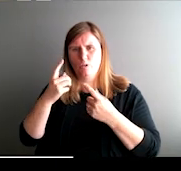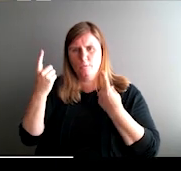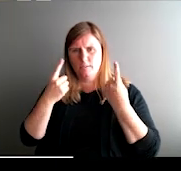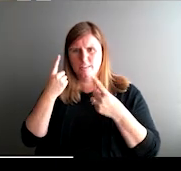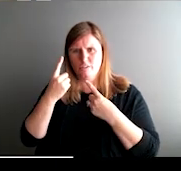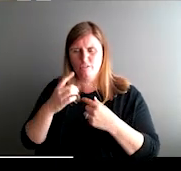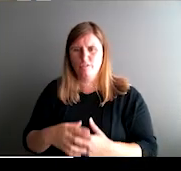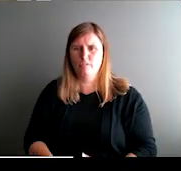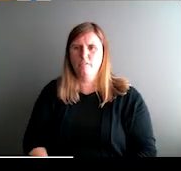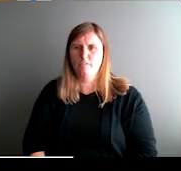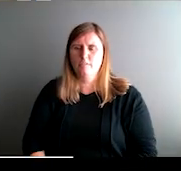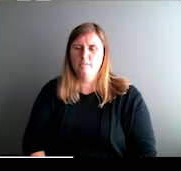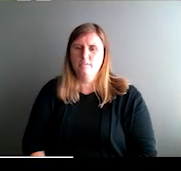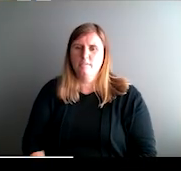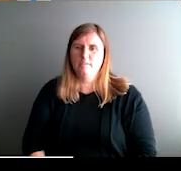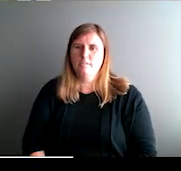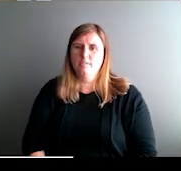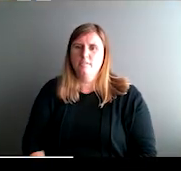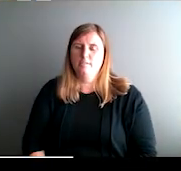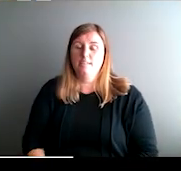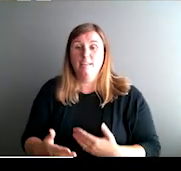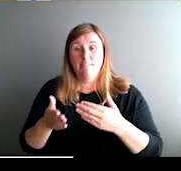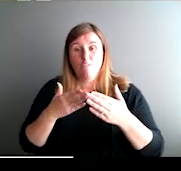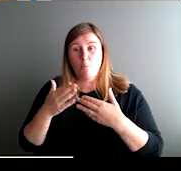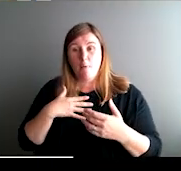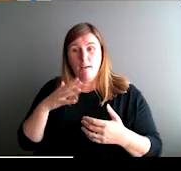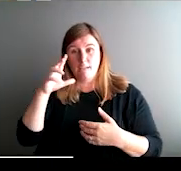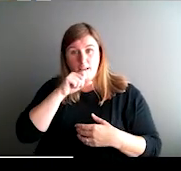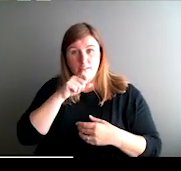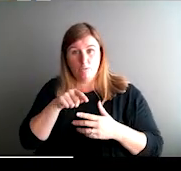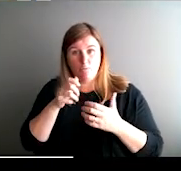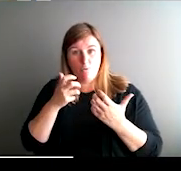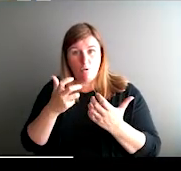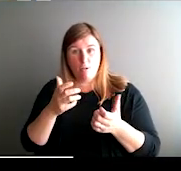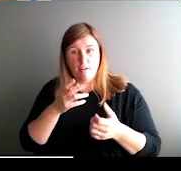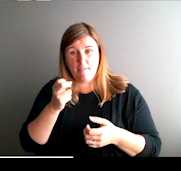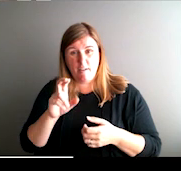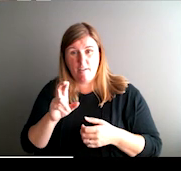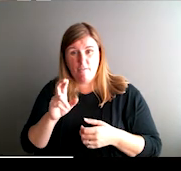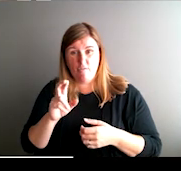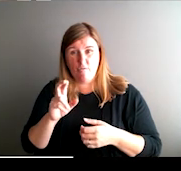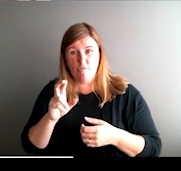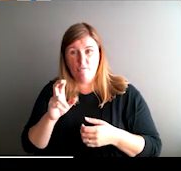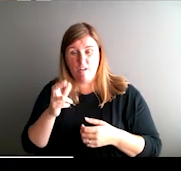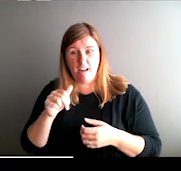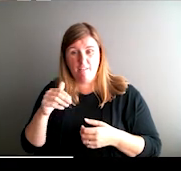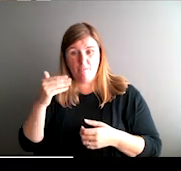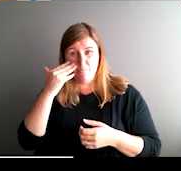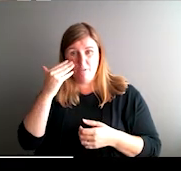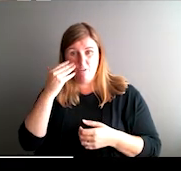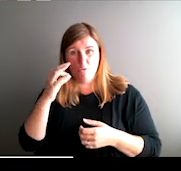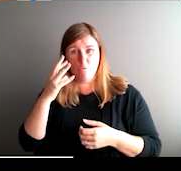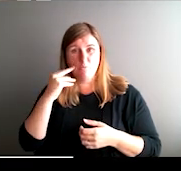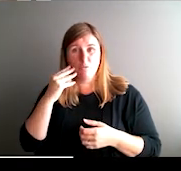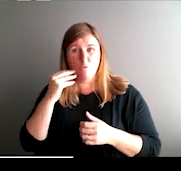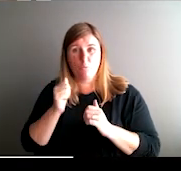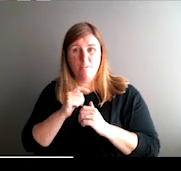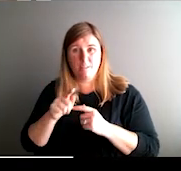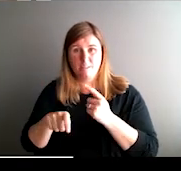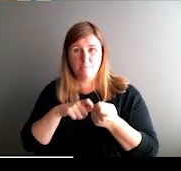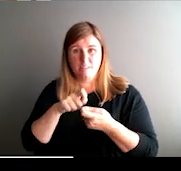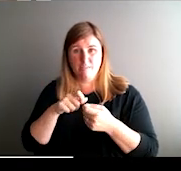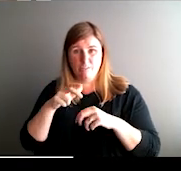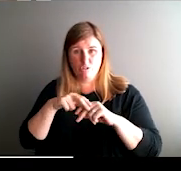consider. And even though my guess is that none of you in the audience have any familiarity or experience with this